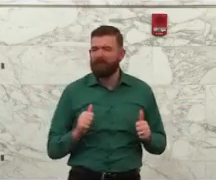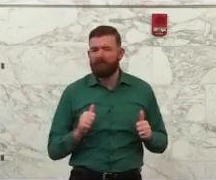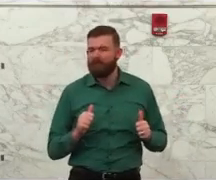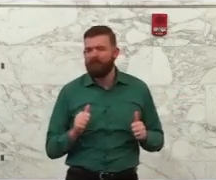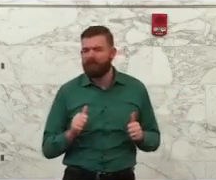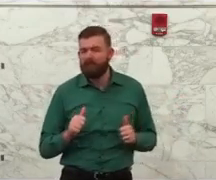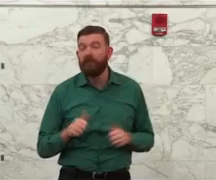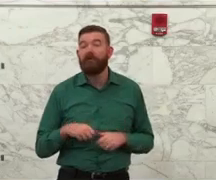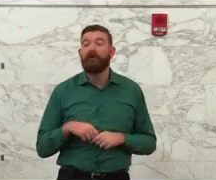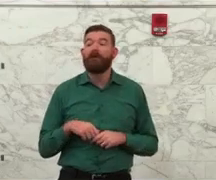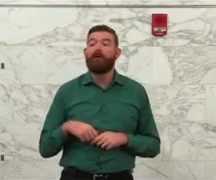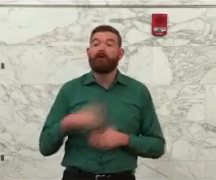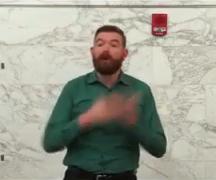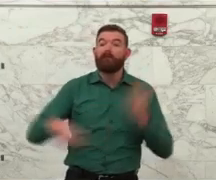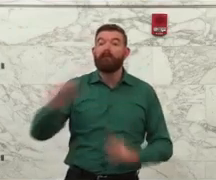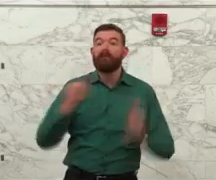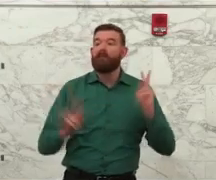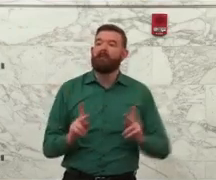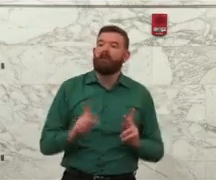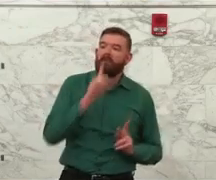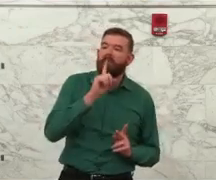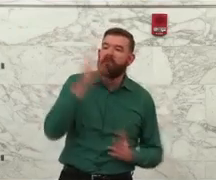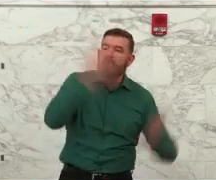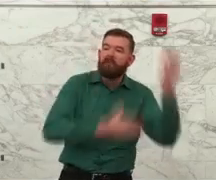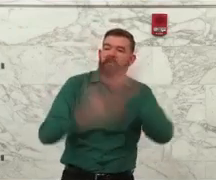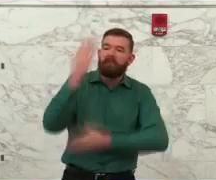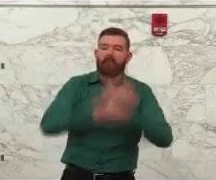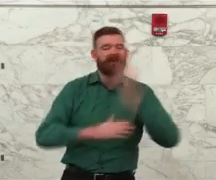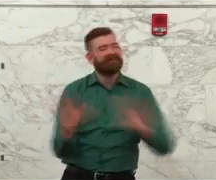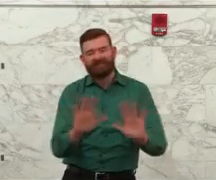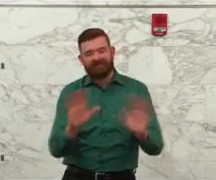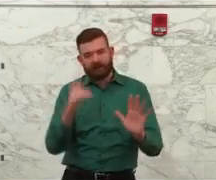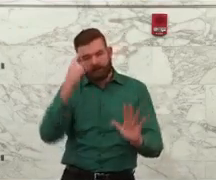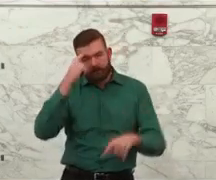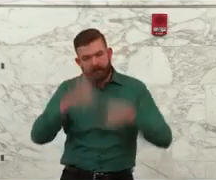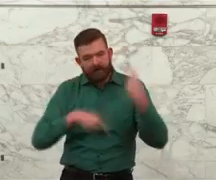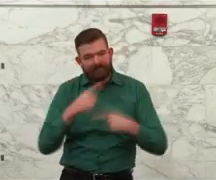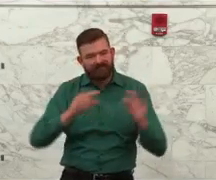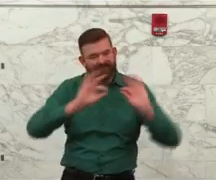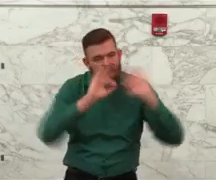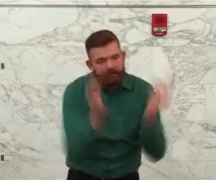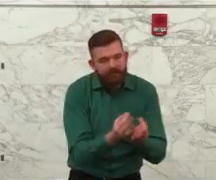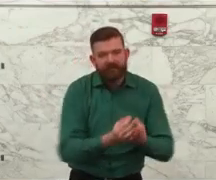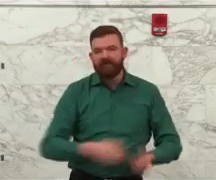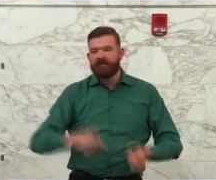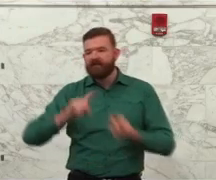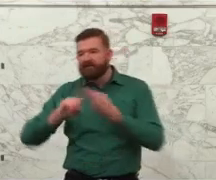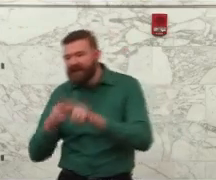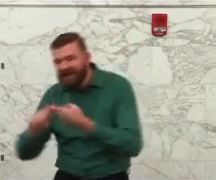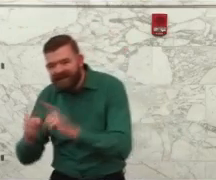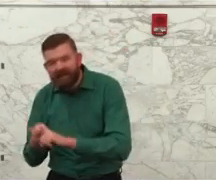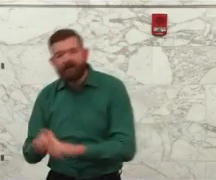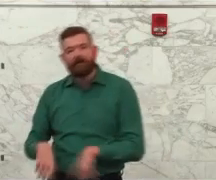time to think about your family, your friends, your neighbors, and to do the right thing.